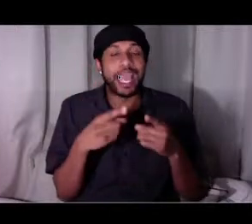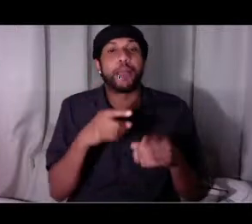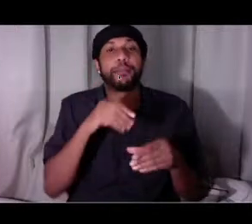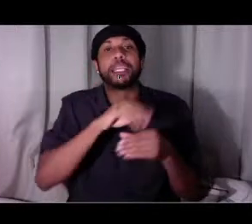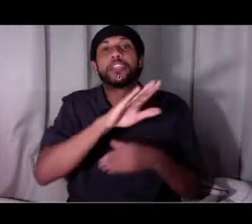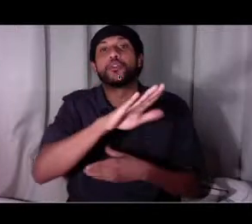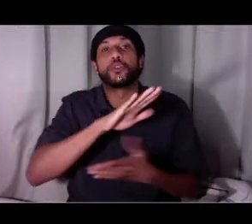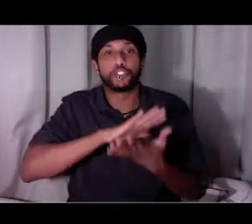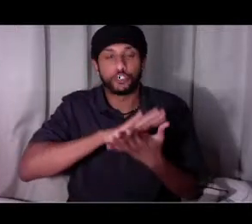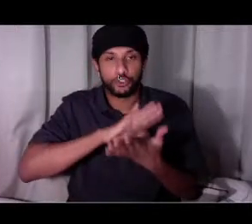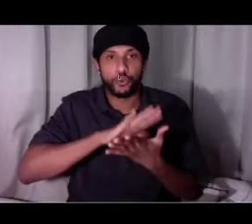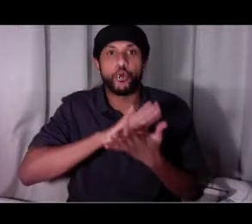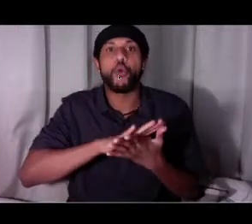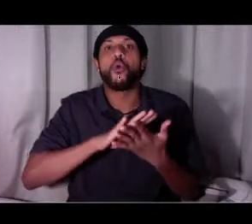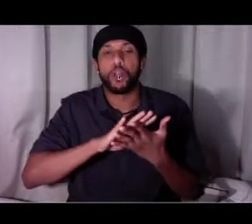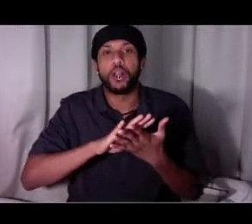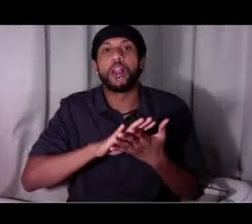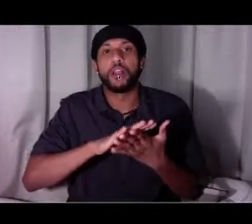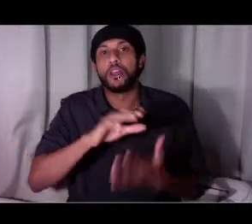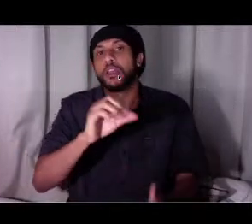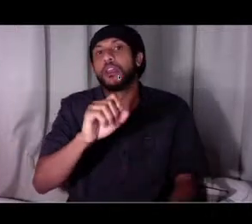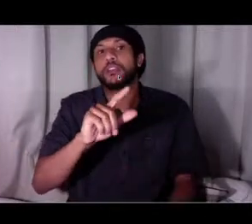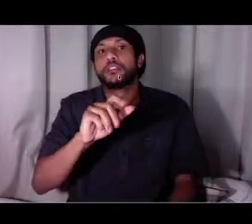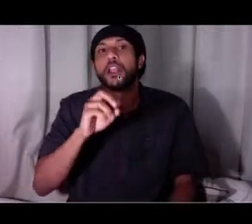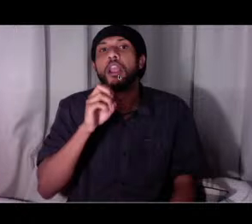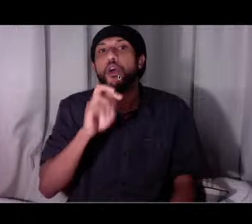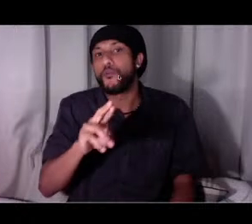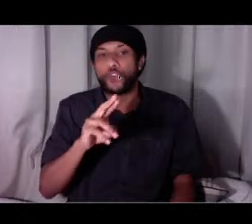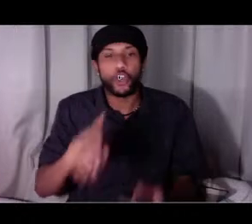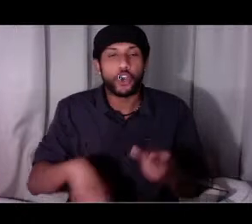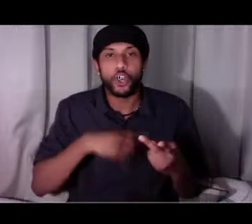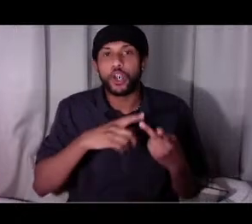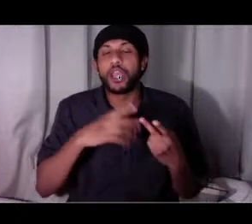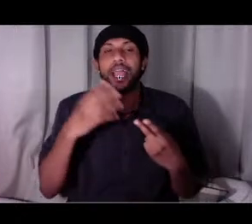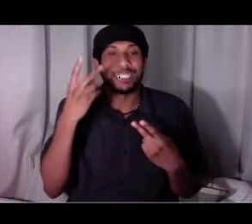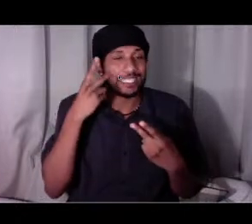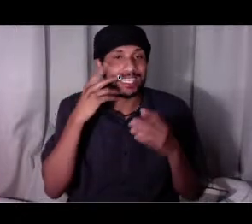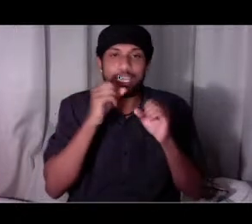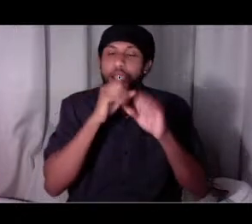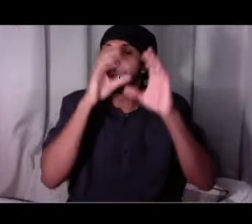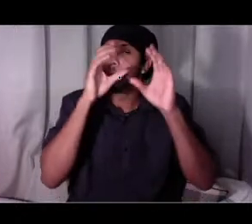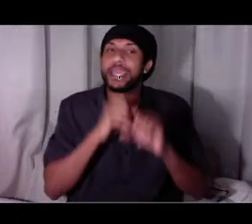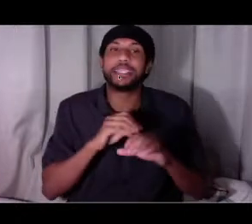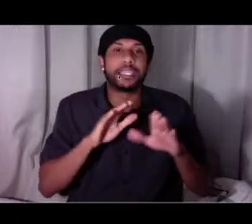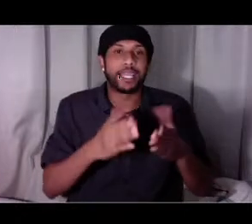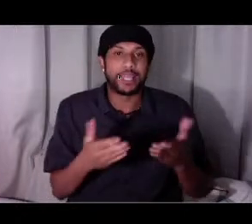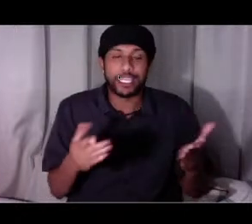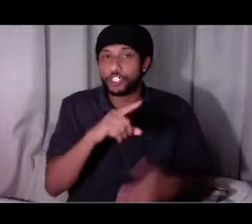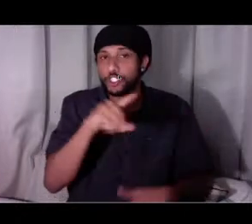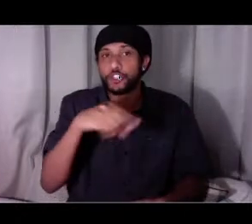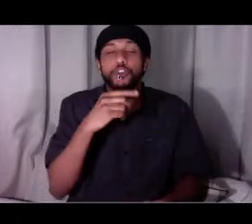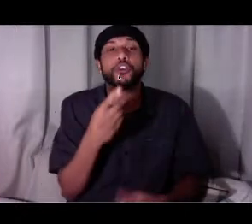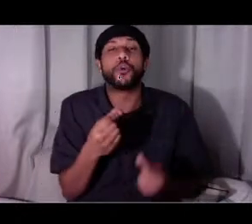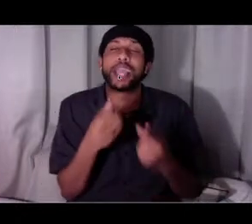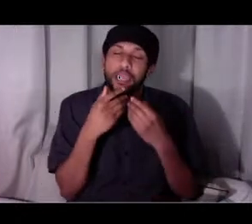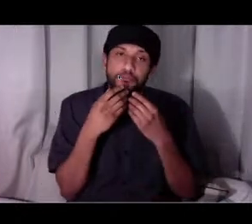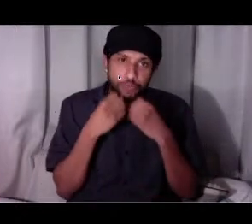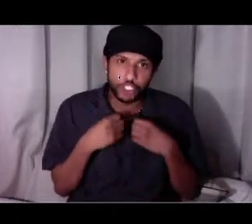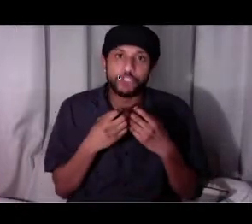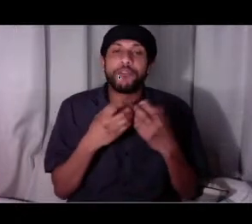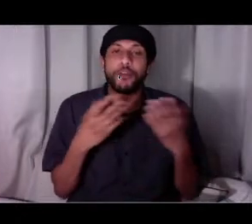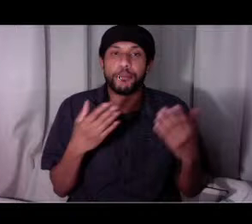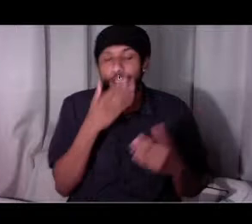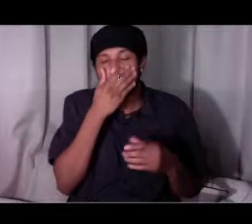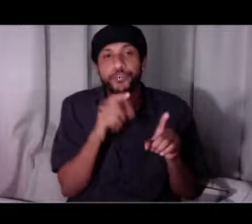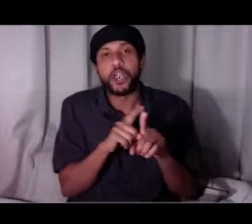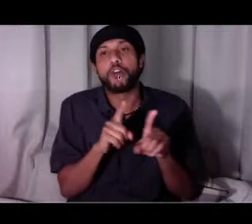your schools uh slob uh you know I see the amazing things you ladies are doing so I appreciate you very much